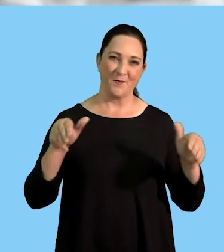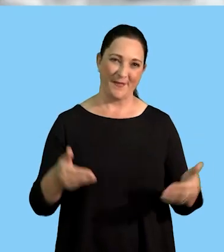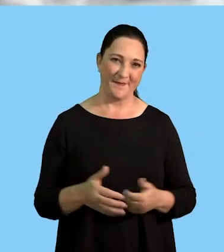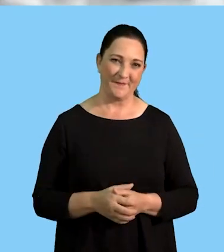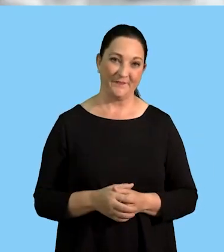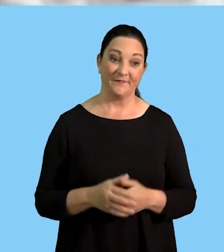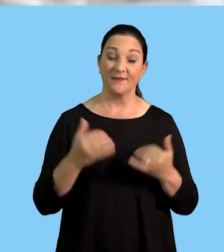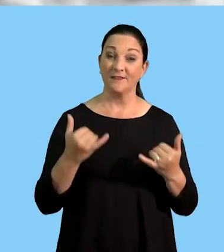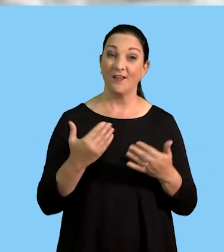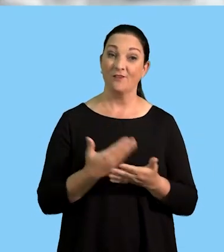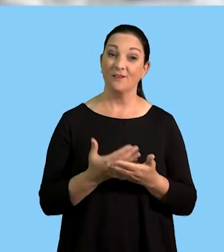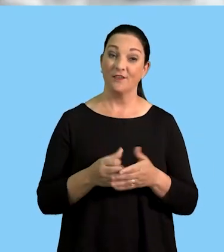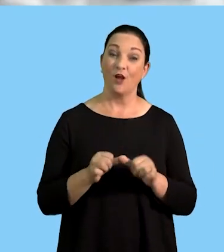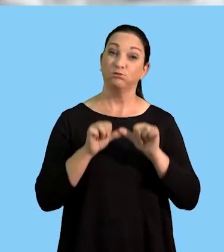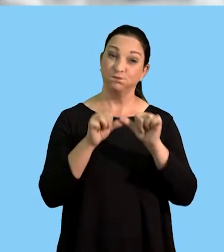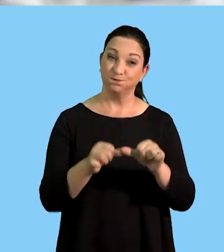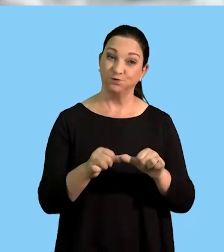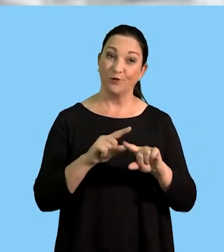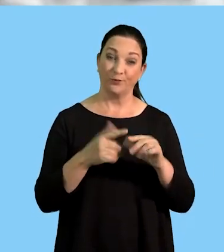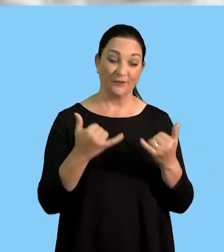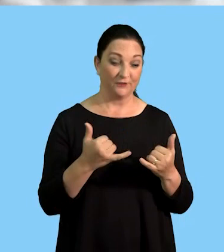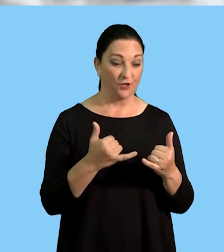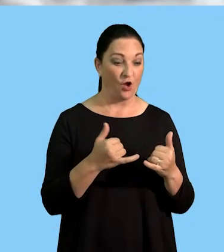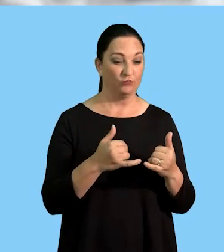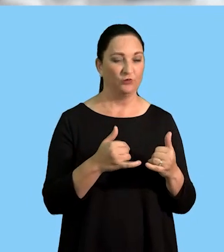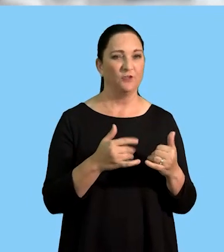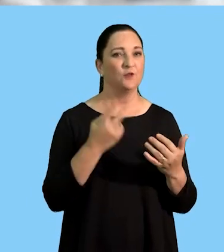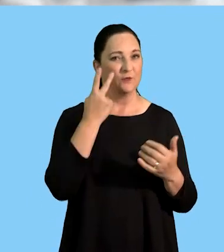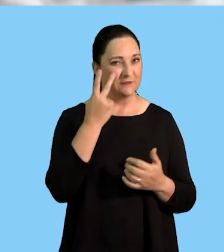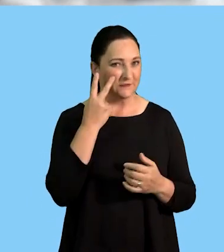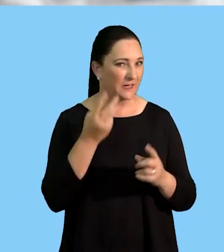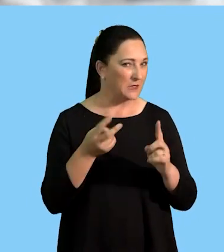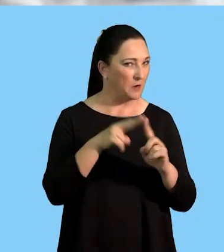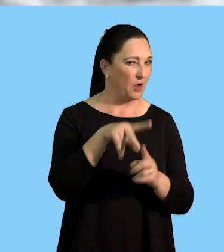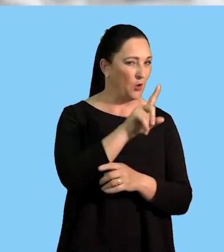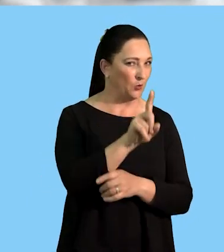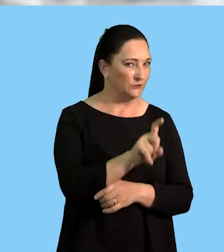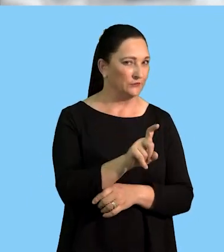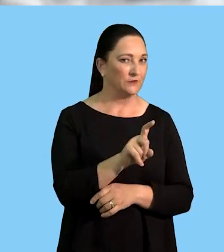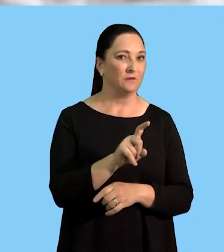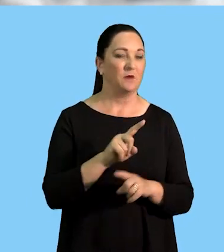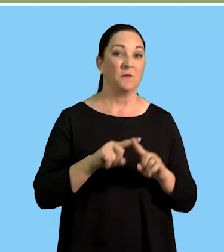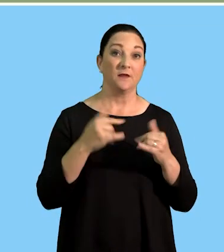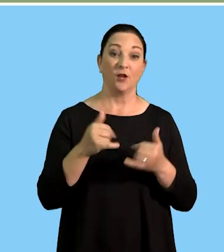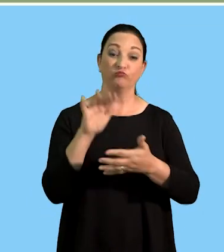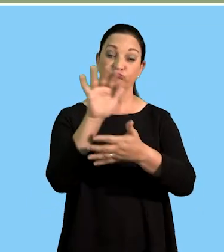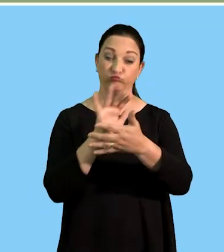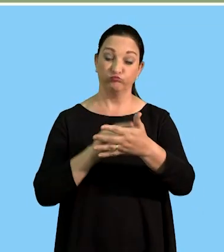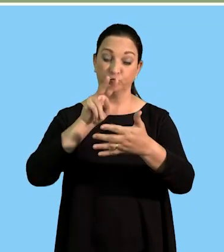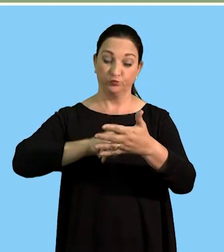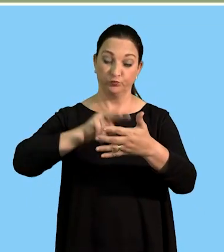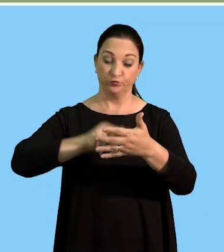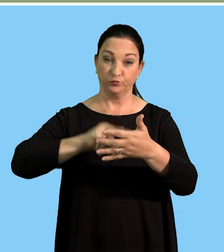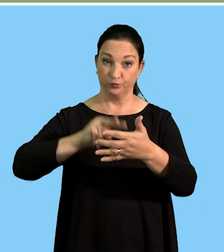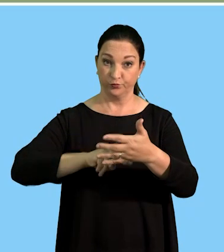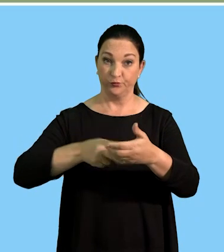Welcome back. Now as we proceed, let us look into another application question. We are expected again to read the scenario